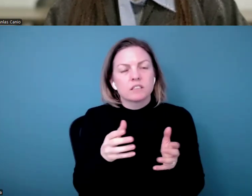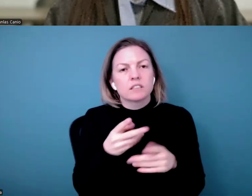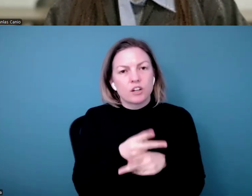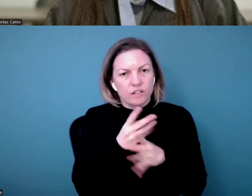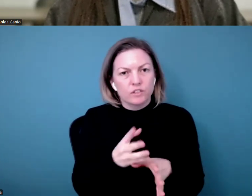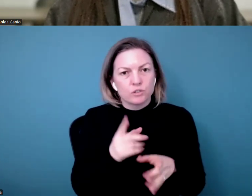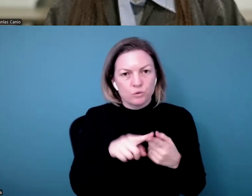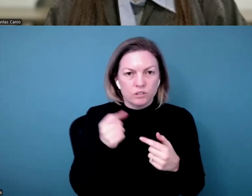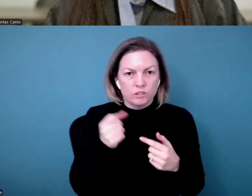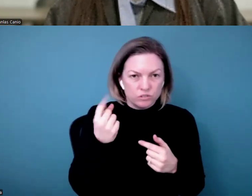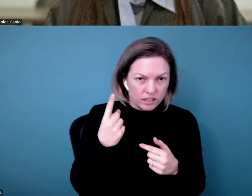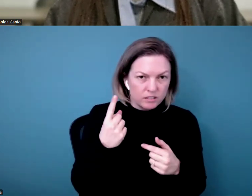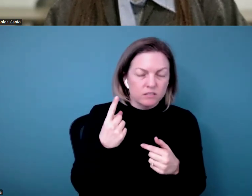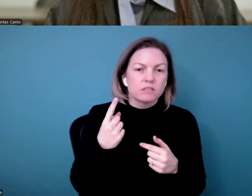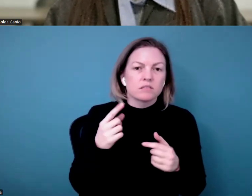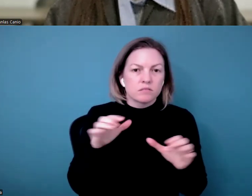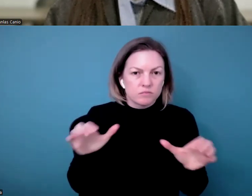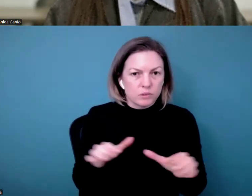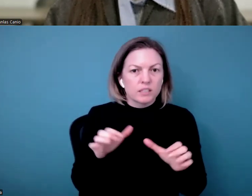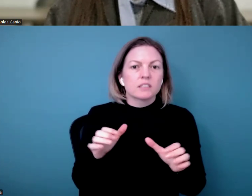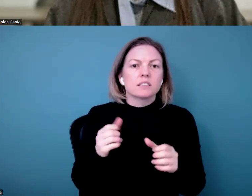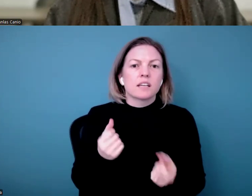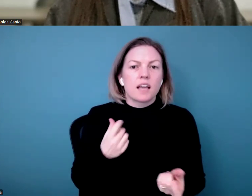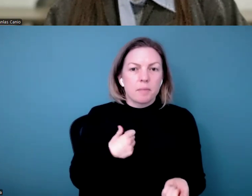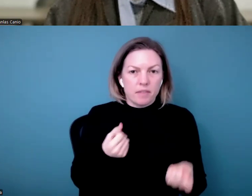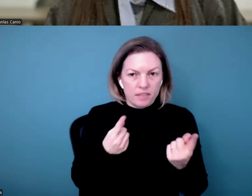practice empathy and compassion.